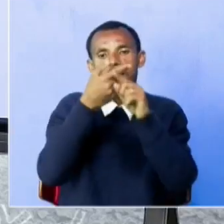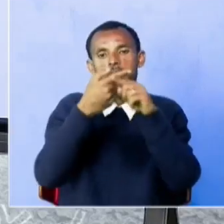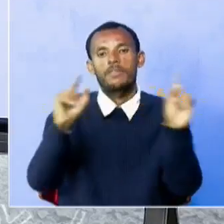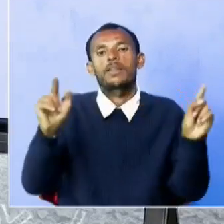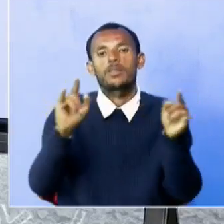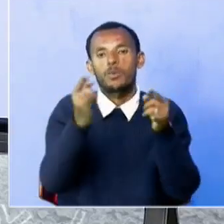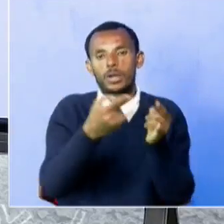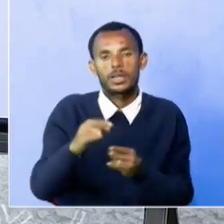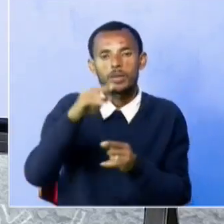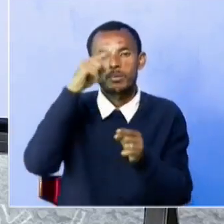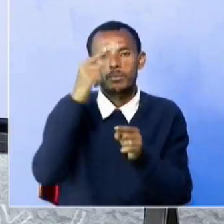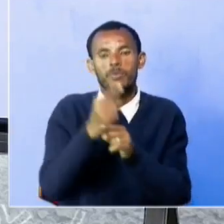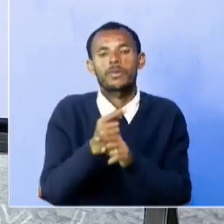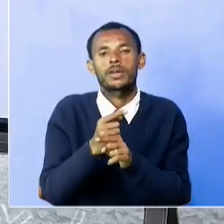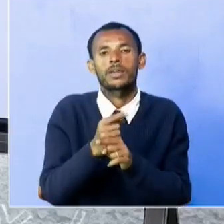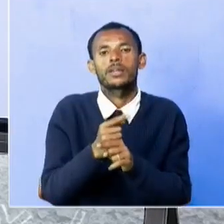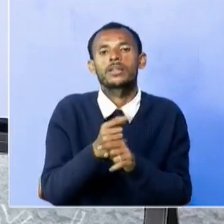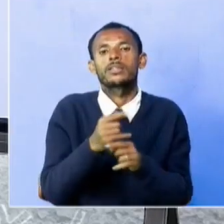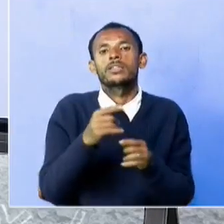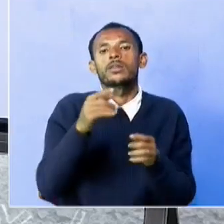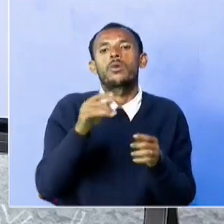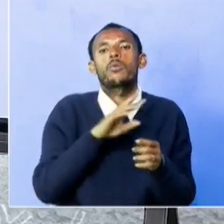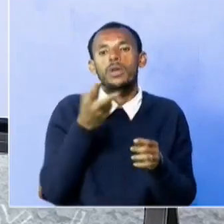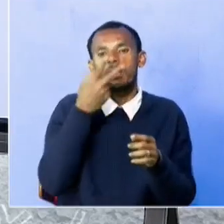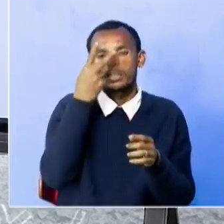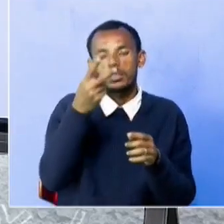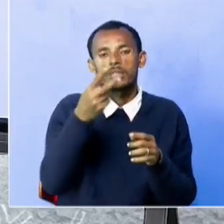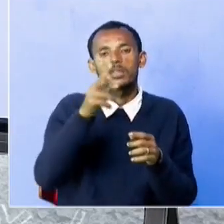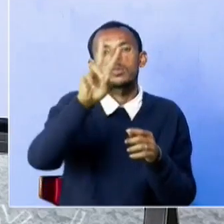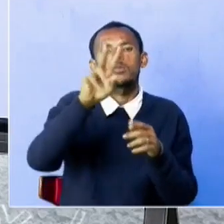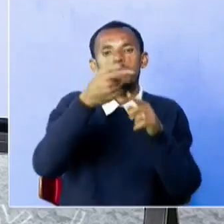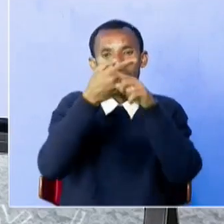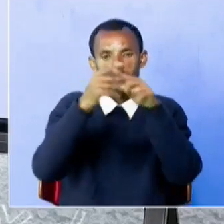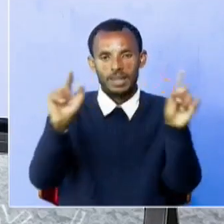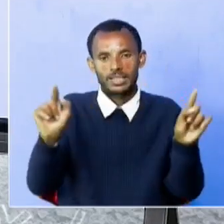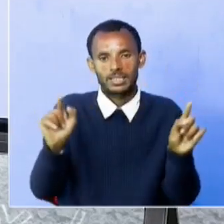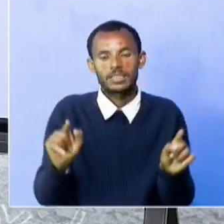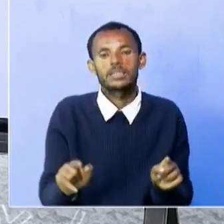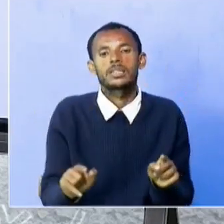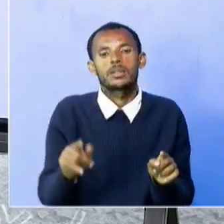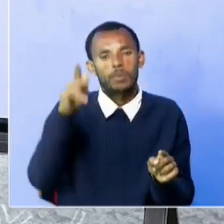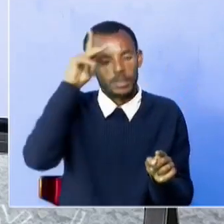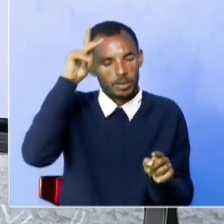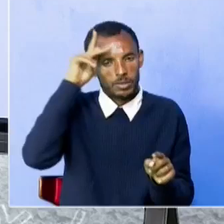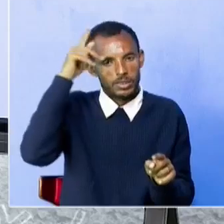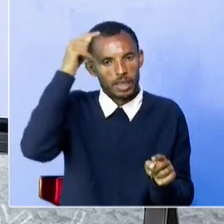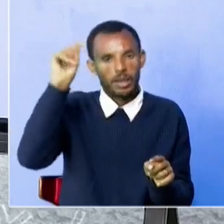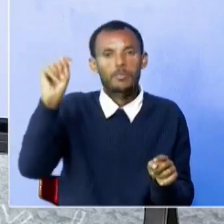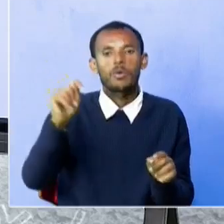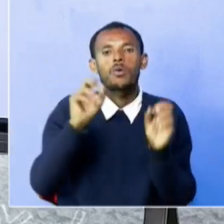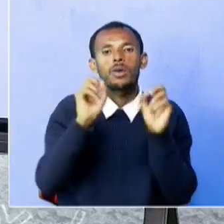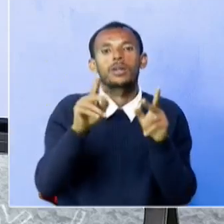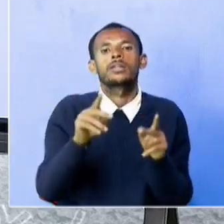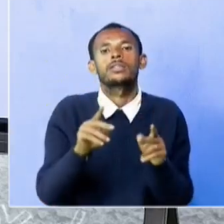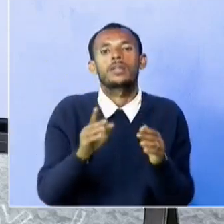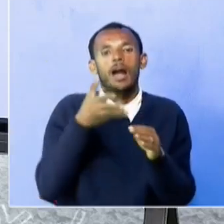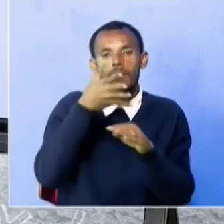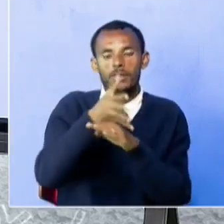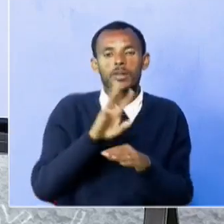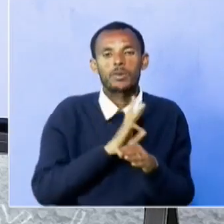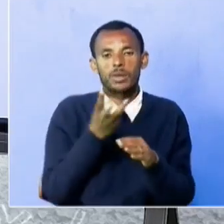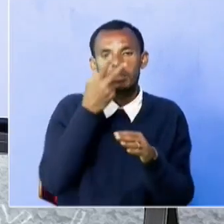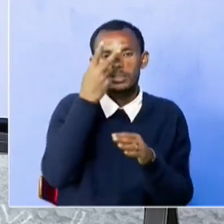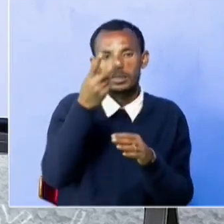of proving. I will stress the 2 different ways of proving a Pythagoras theorem. Okay, then after we will